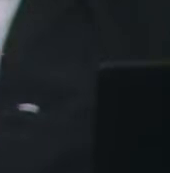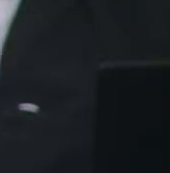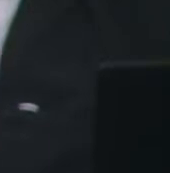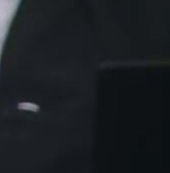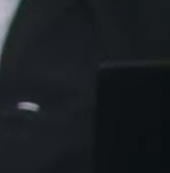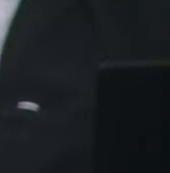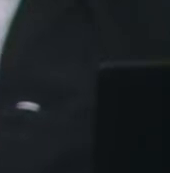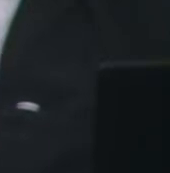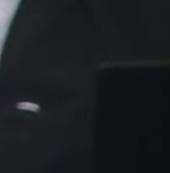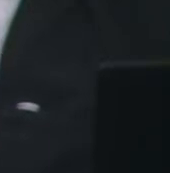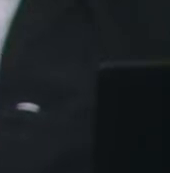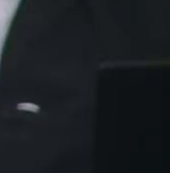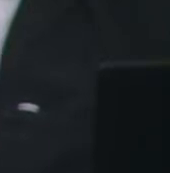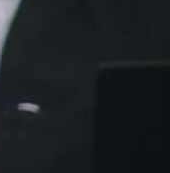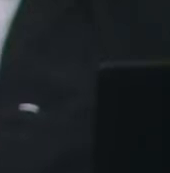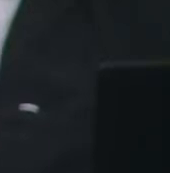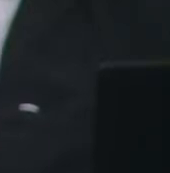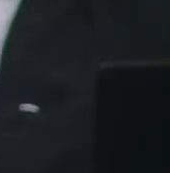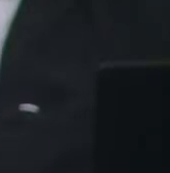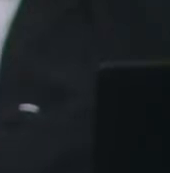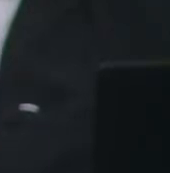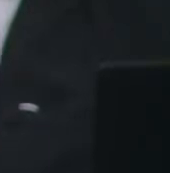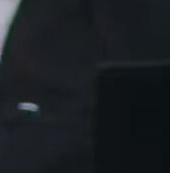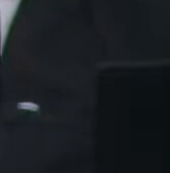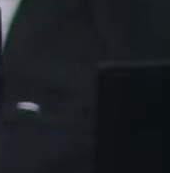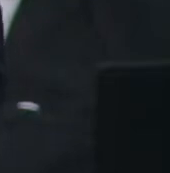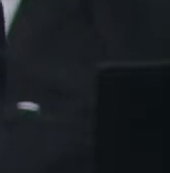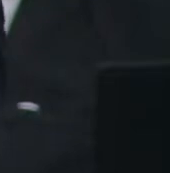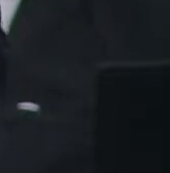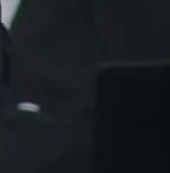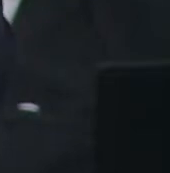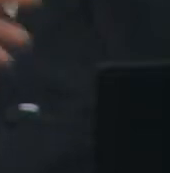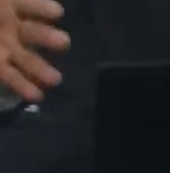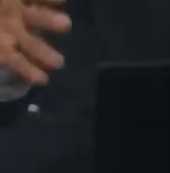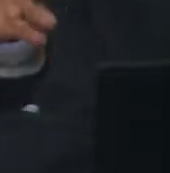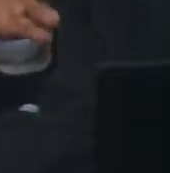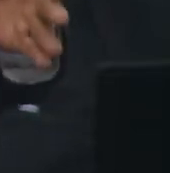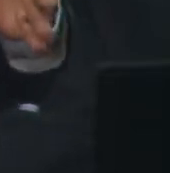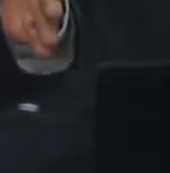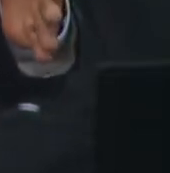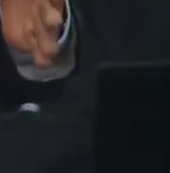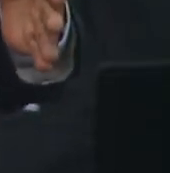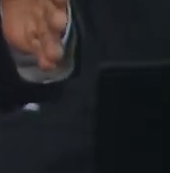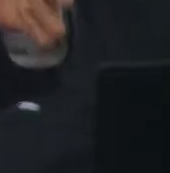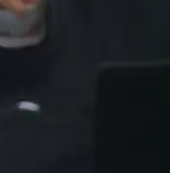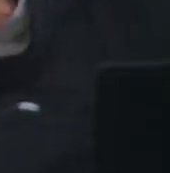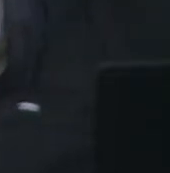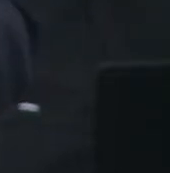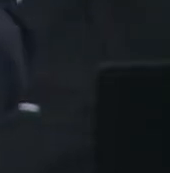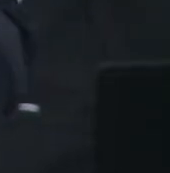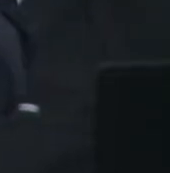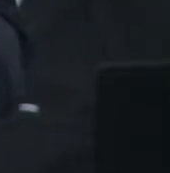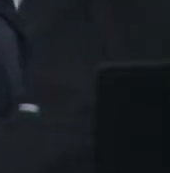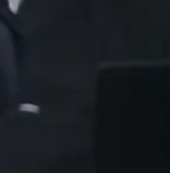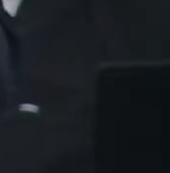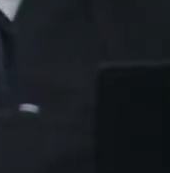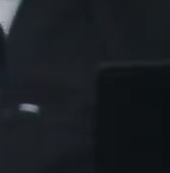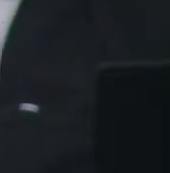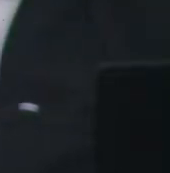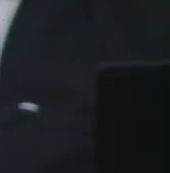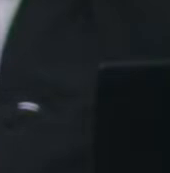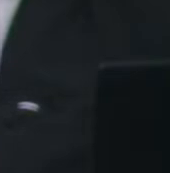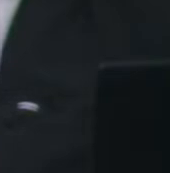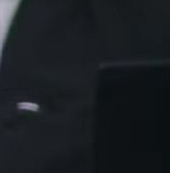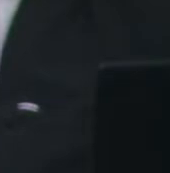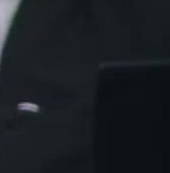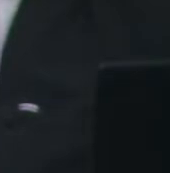last 2 years. And as I have said, I want to see the state of disaster coming to an end. But